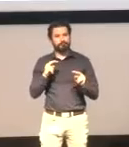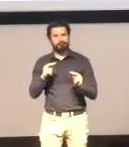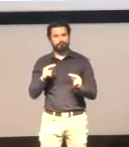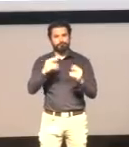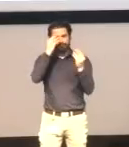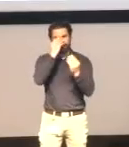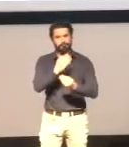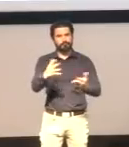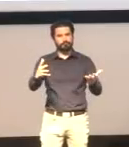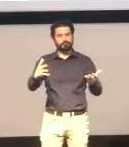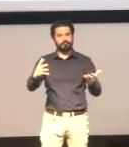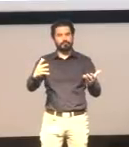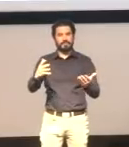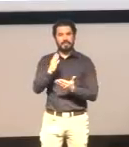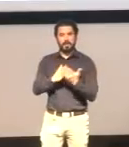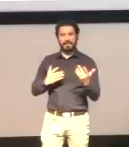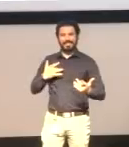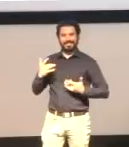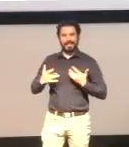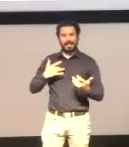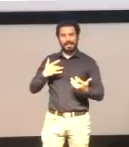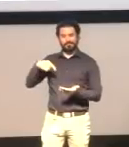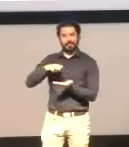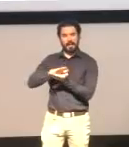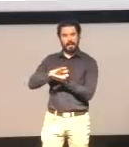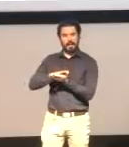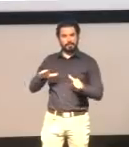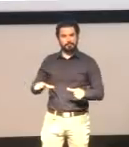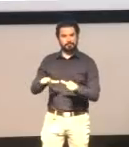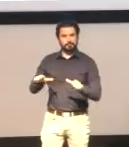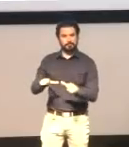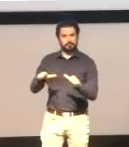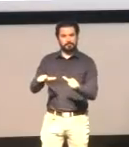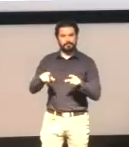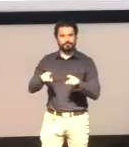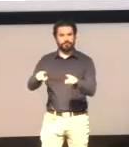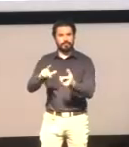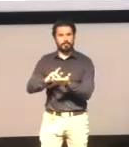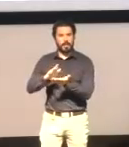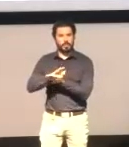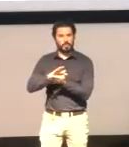you some of the exciting academic work underway in our medical school.